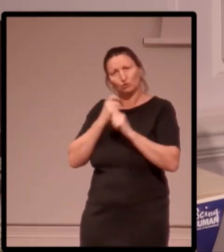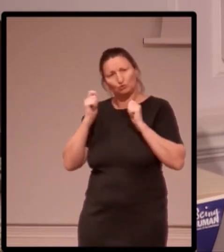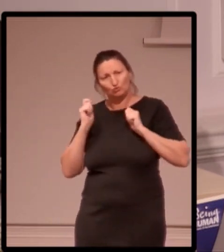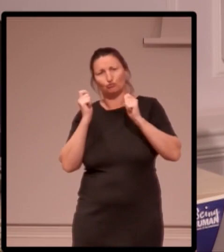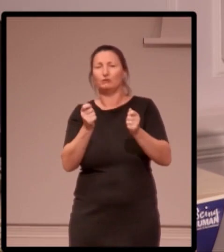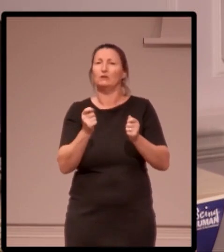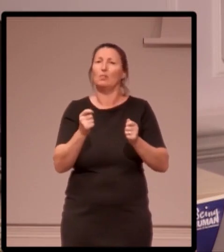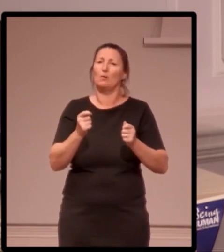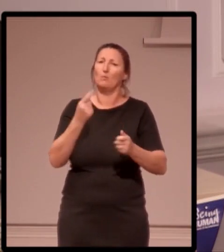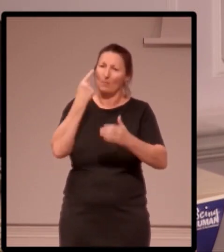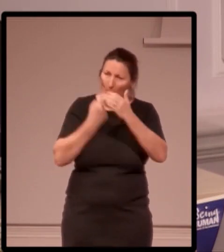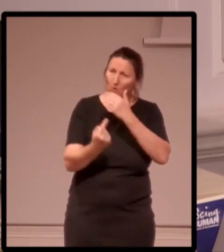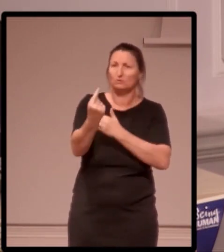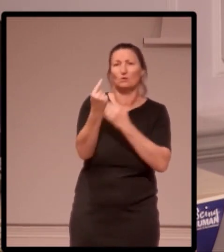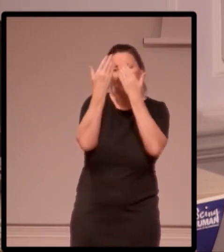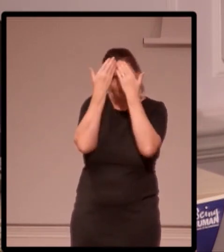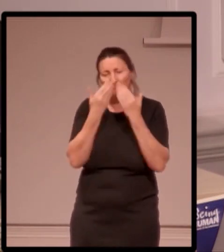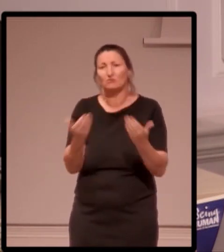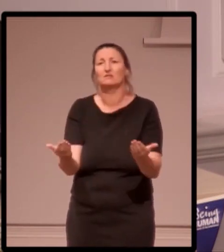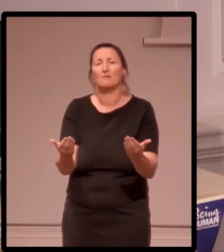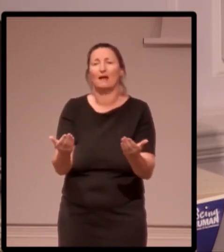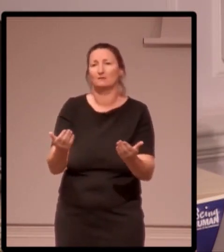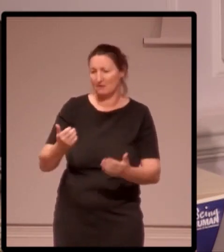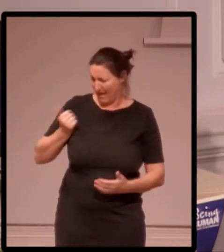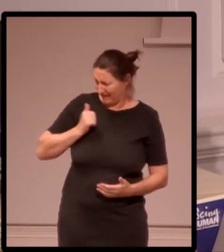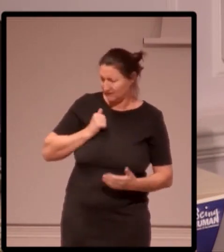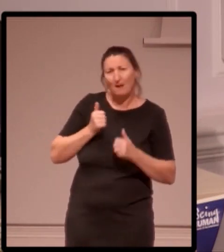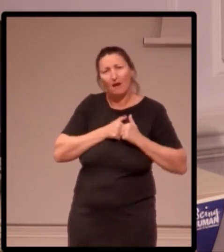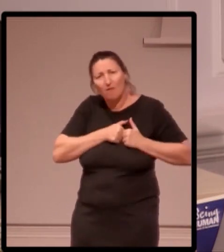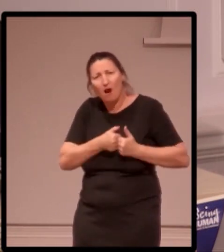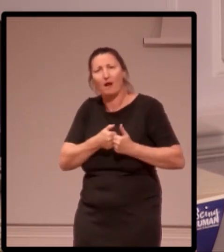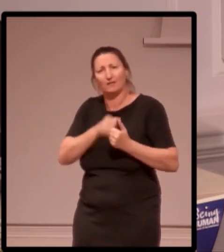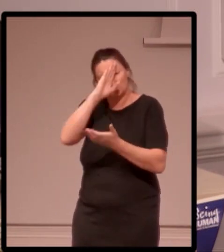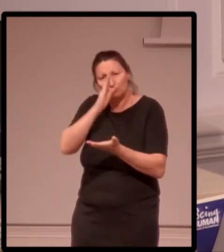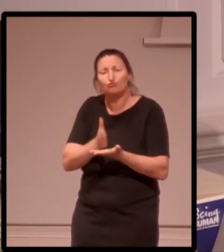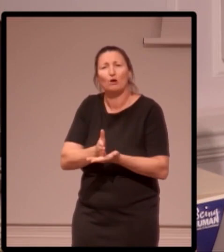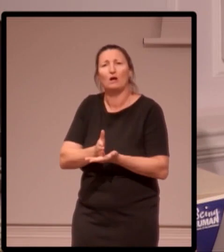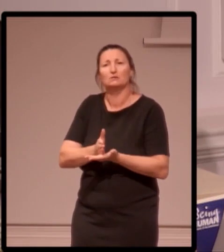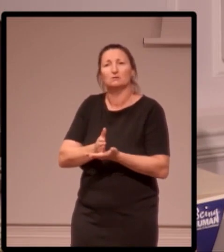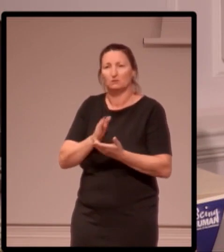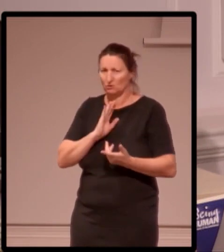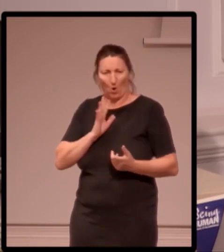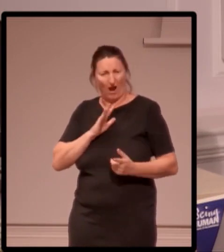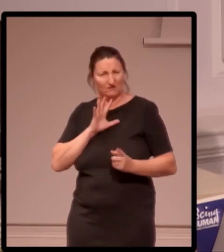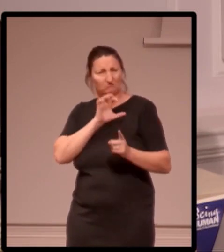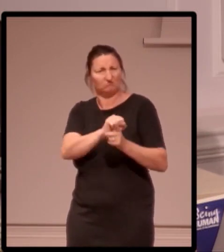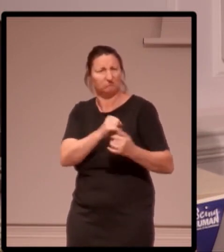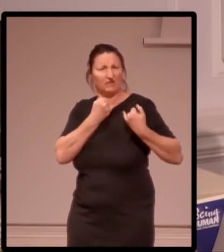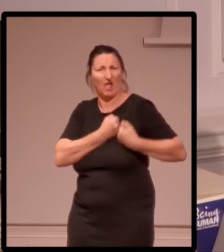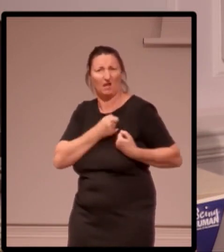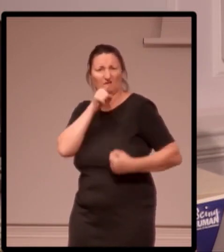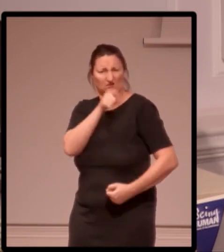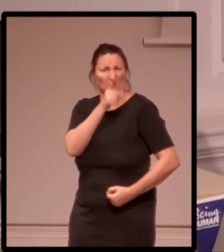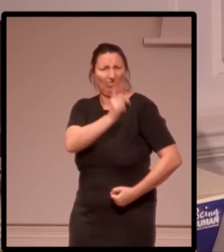with autonomy and respect. Expect kindness and trust, not just seen as a condition nor a